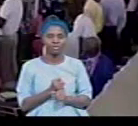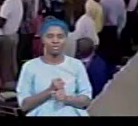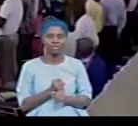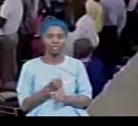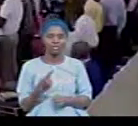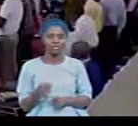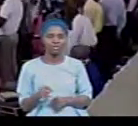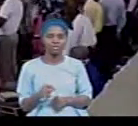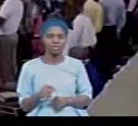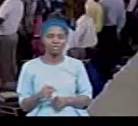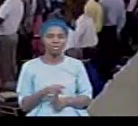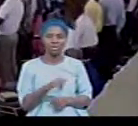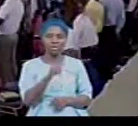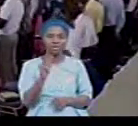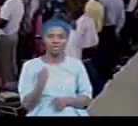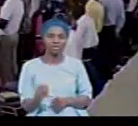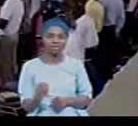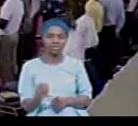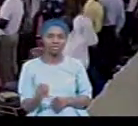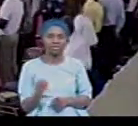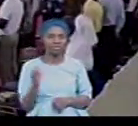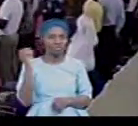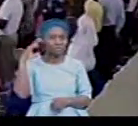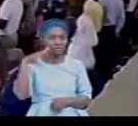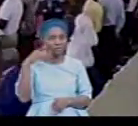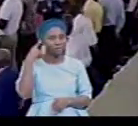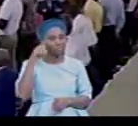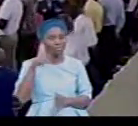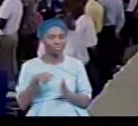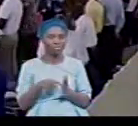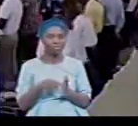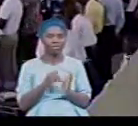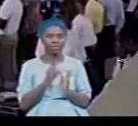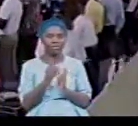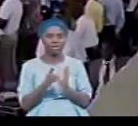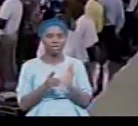grace for this hour,